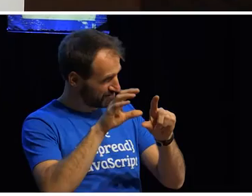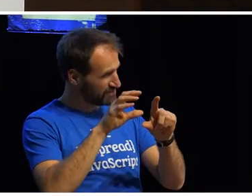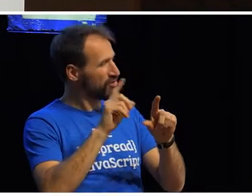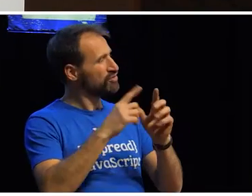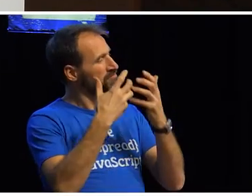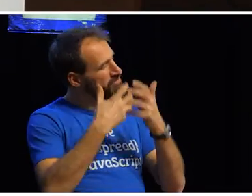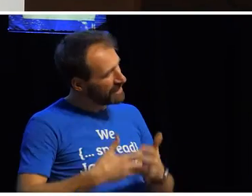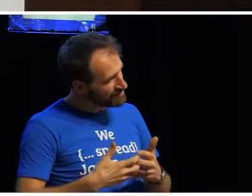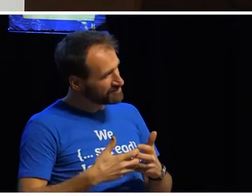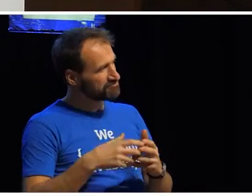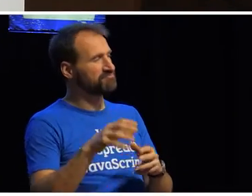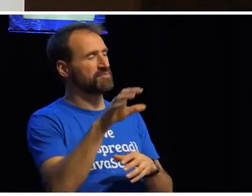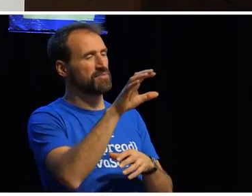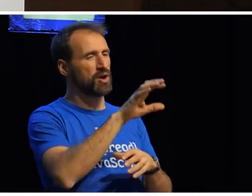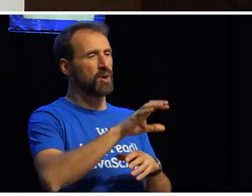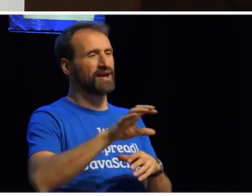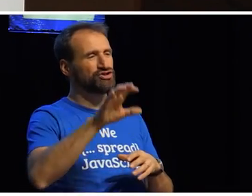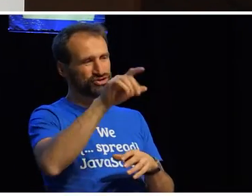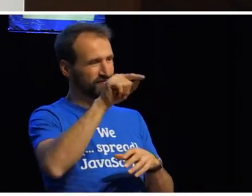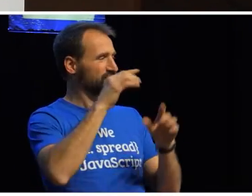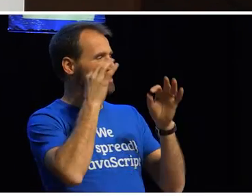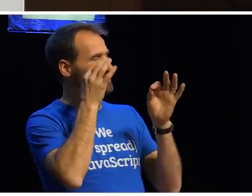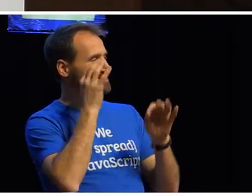I wrote this API.